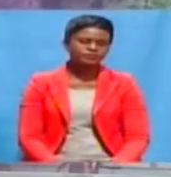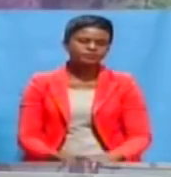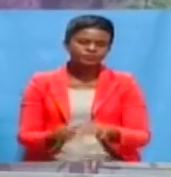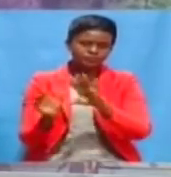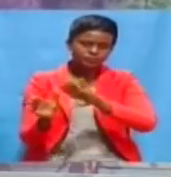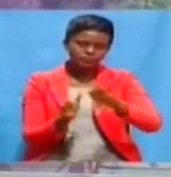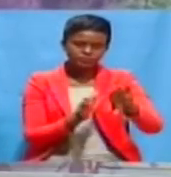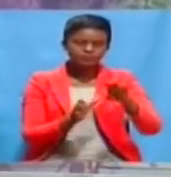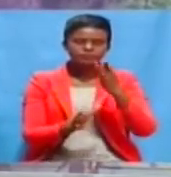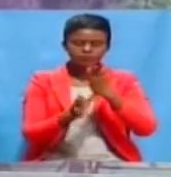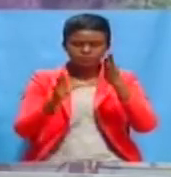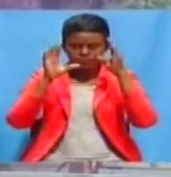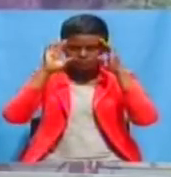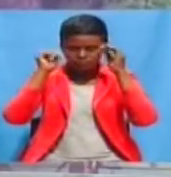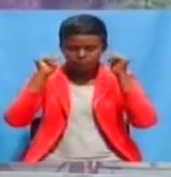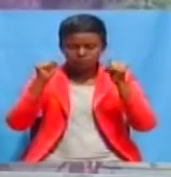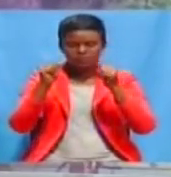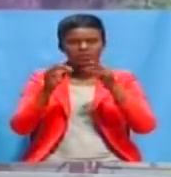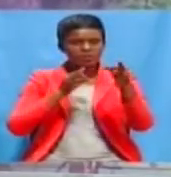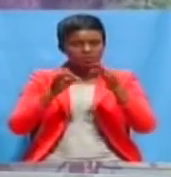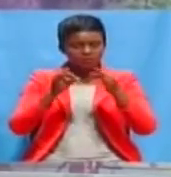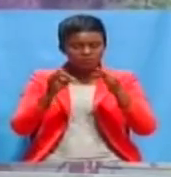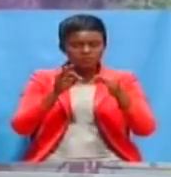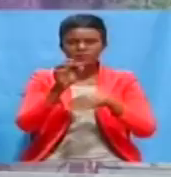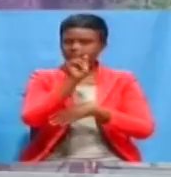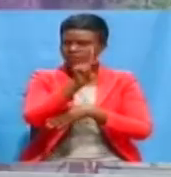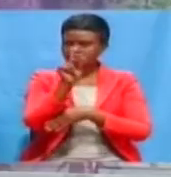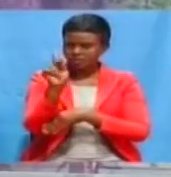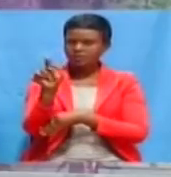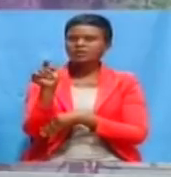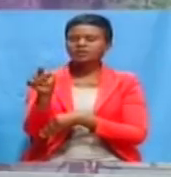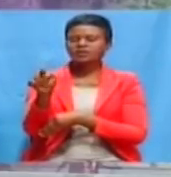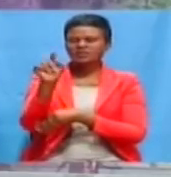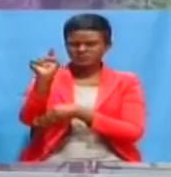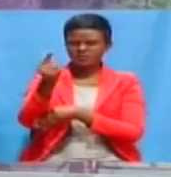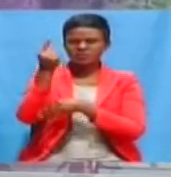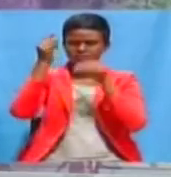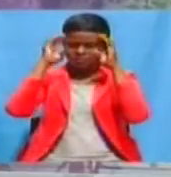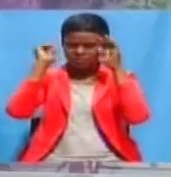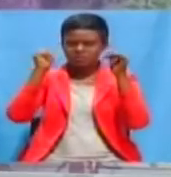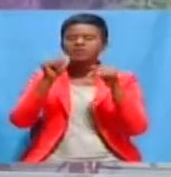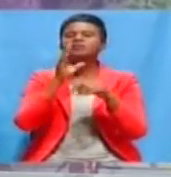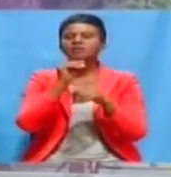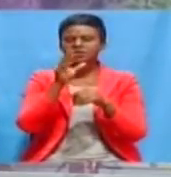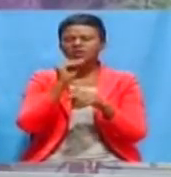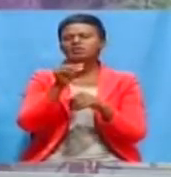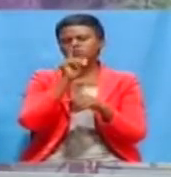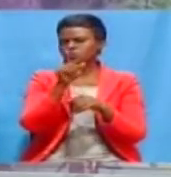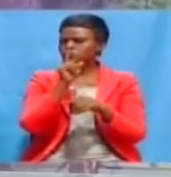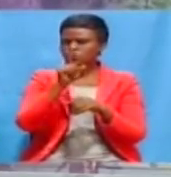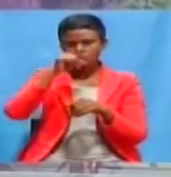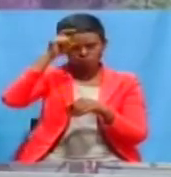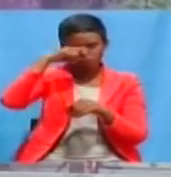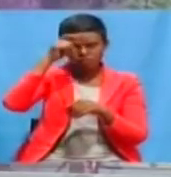Vice President Inonge Wina has described the first Republican president, Kenneth Kaunda, as a man who remains a treasure of